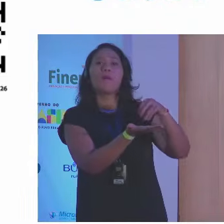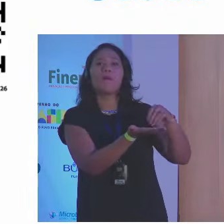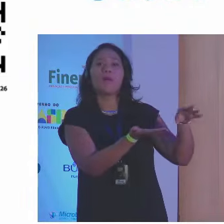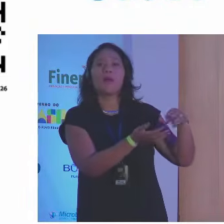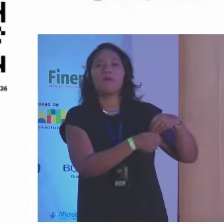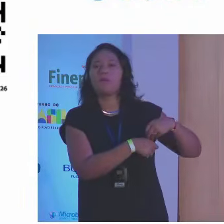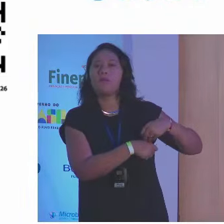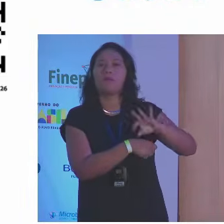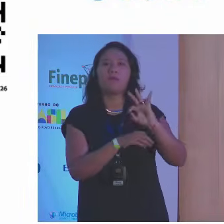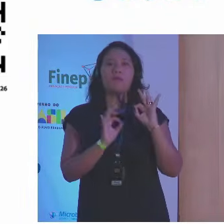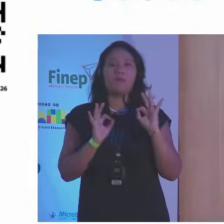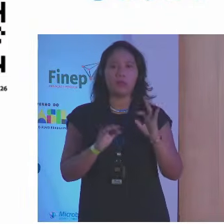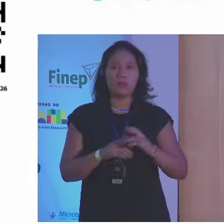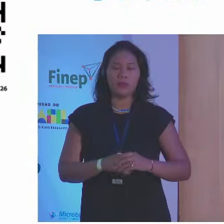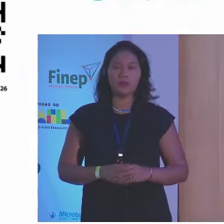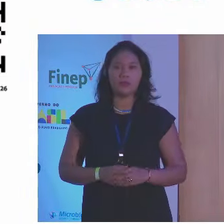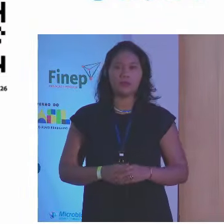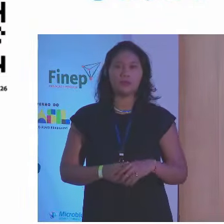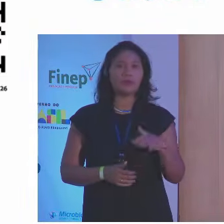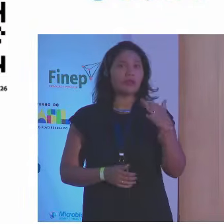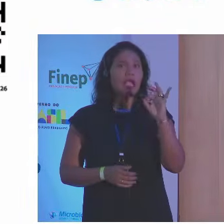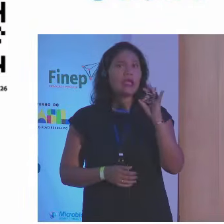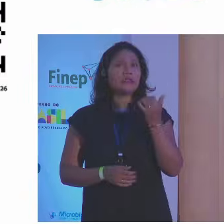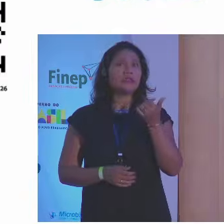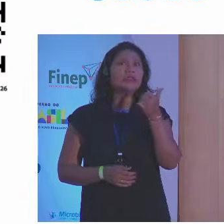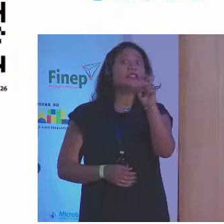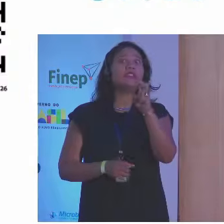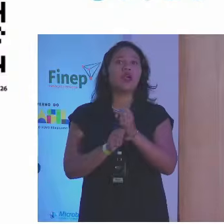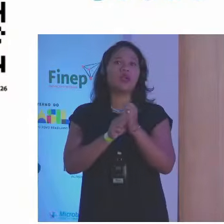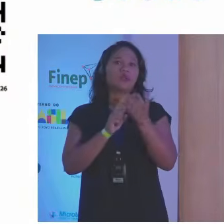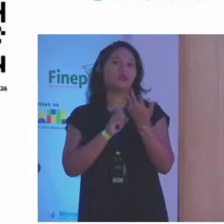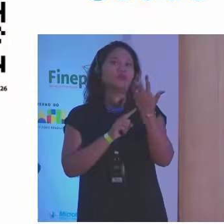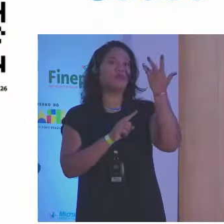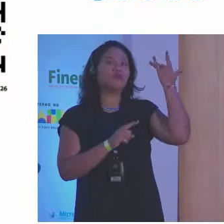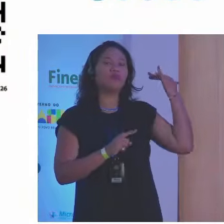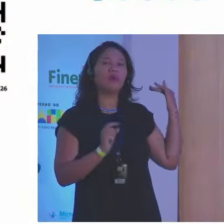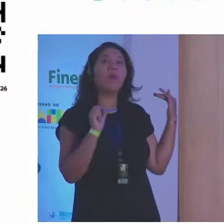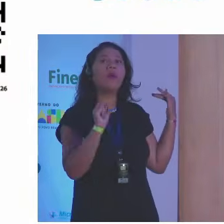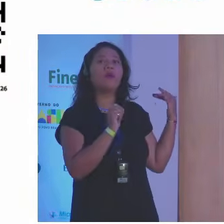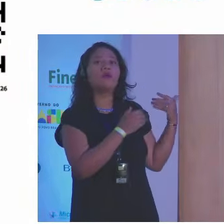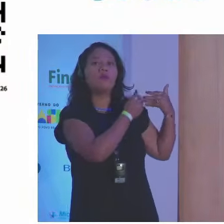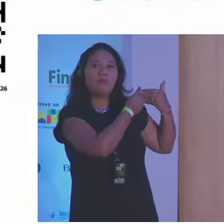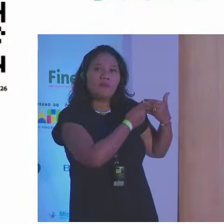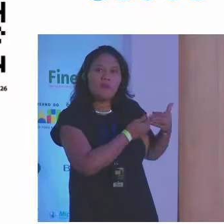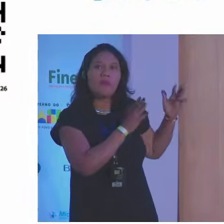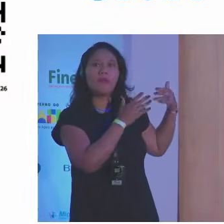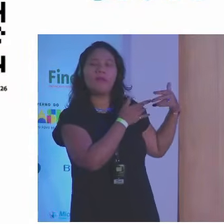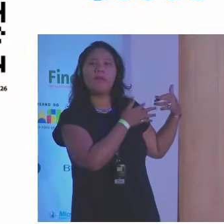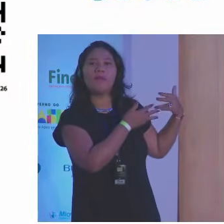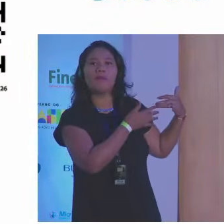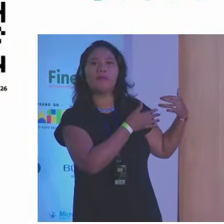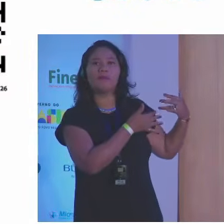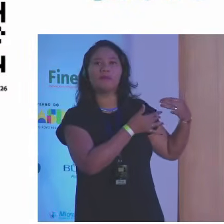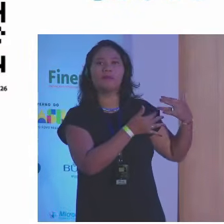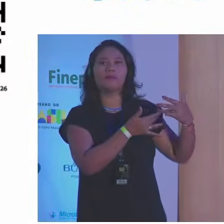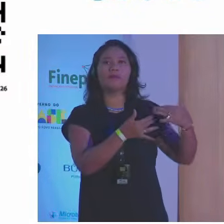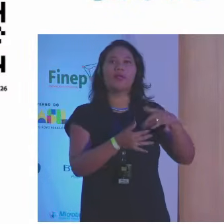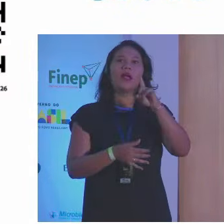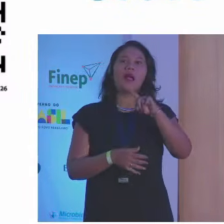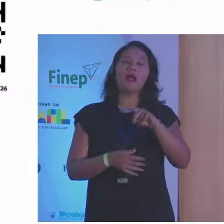some years, 10 years ago, 15 years ago, and this is still very valid. This is what is the Copernicus Marine Service